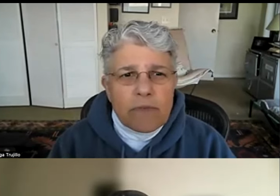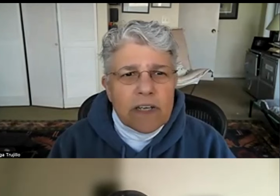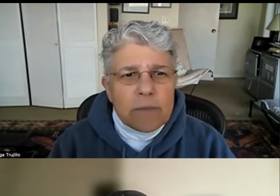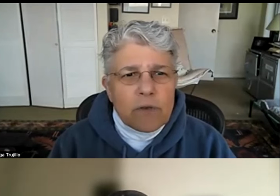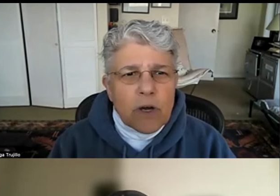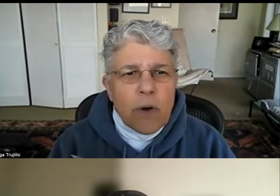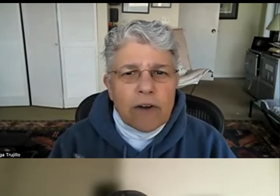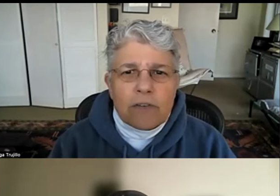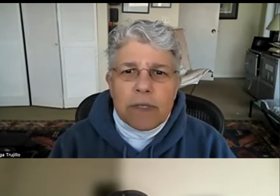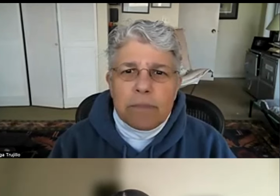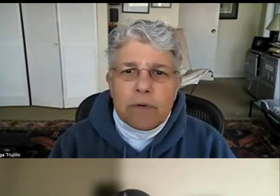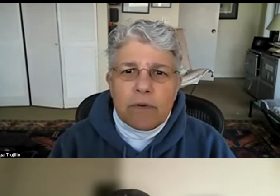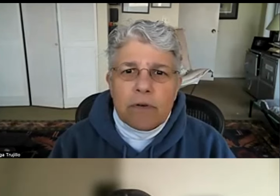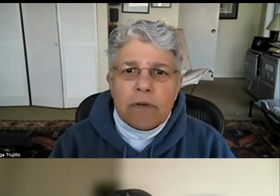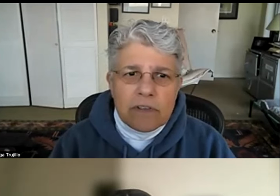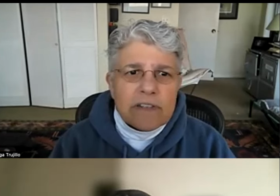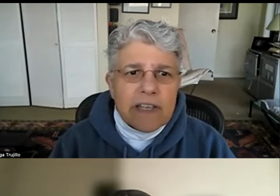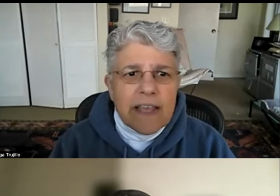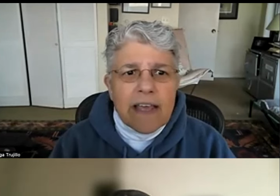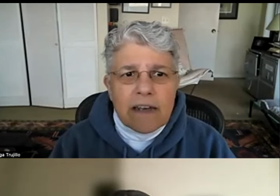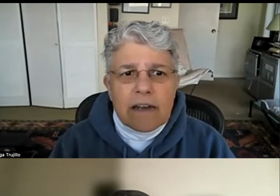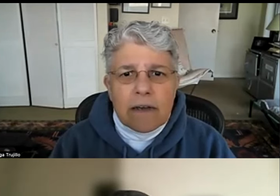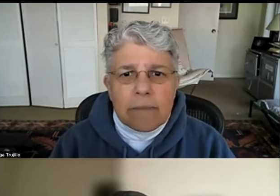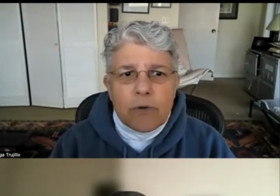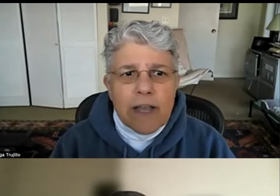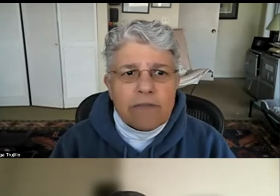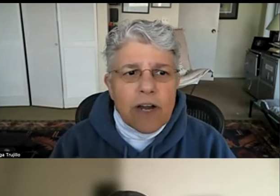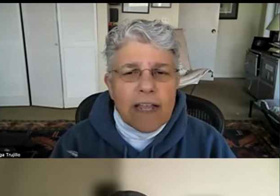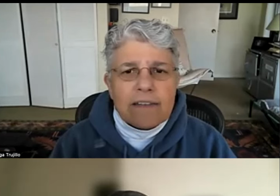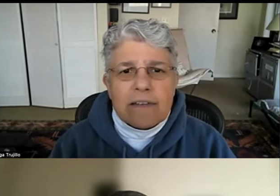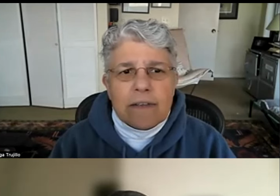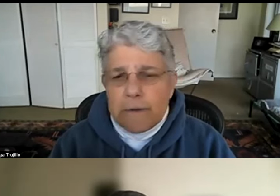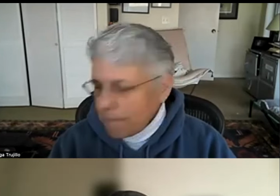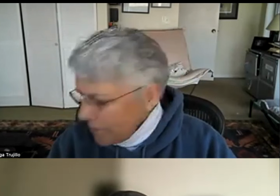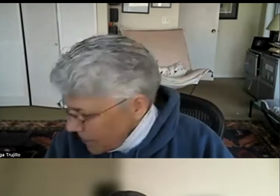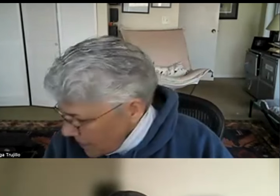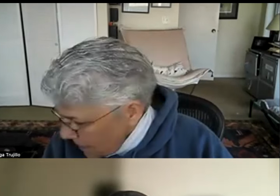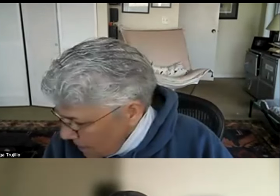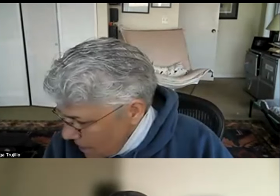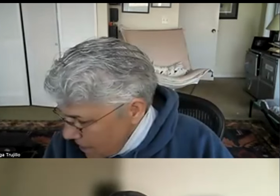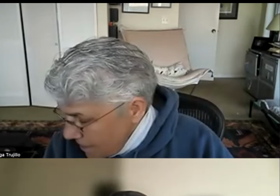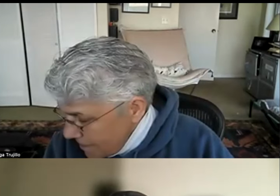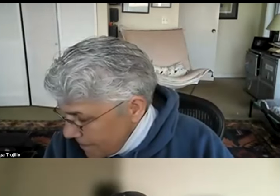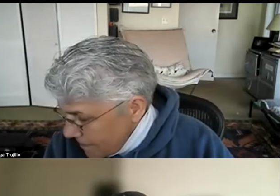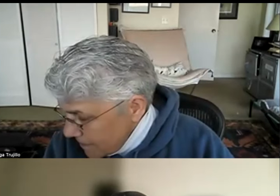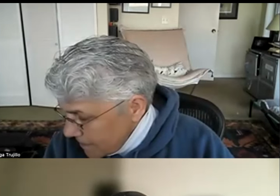And OVW requires people to attend that who have grants.